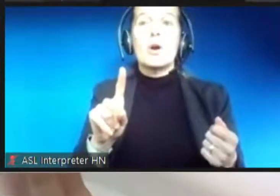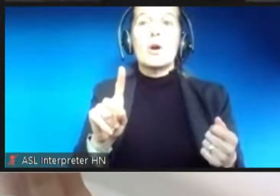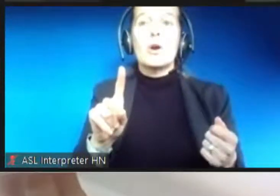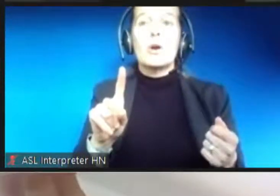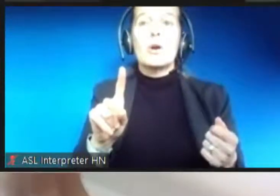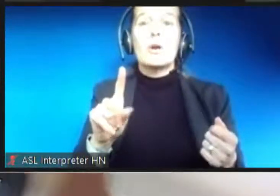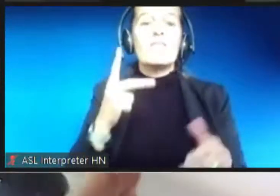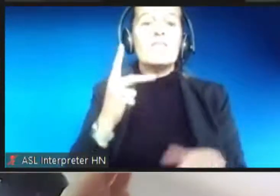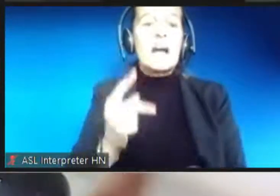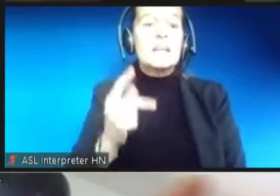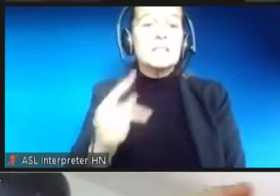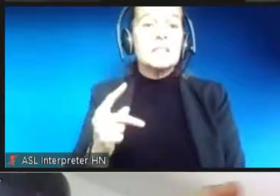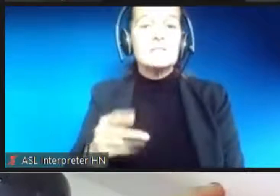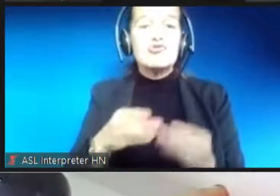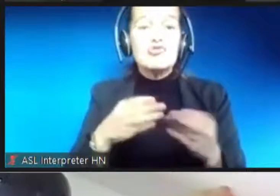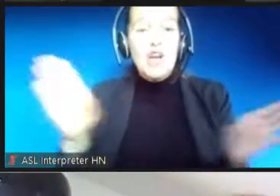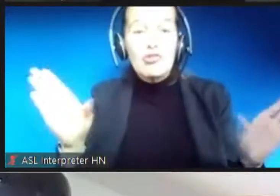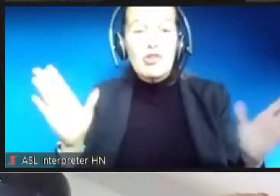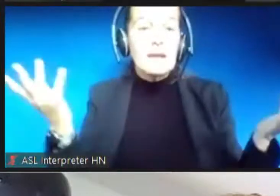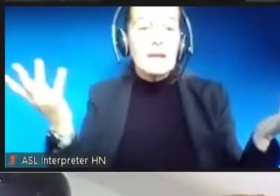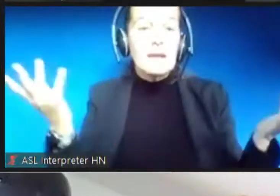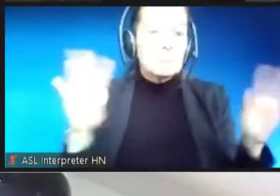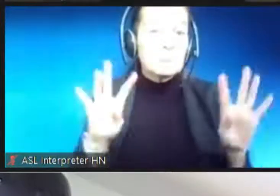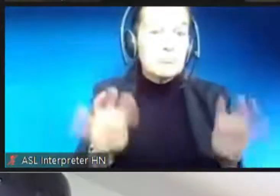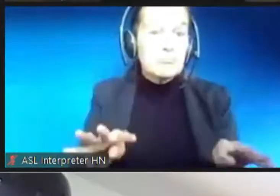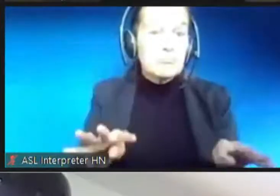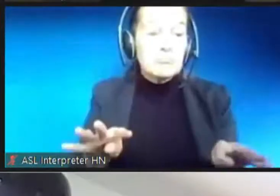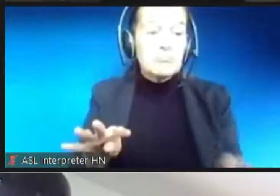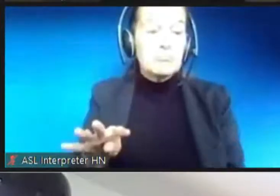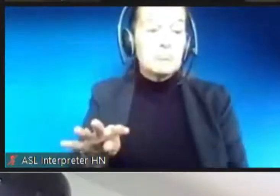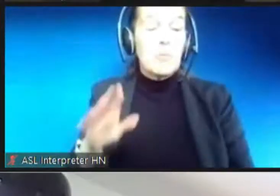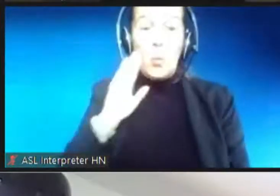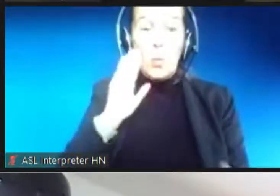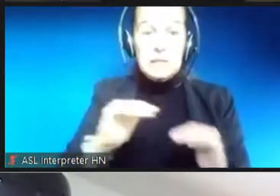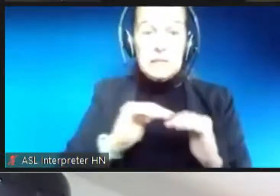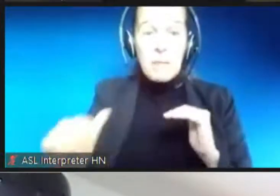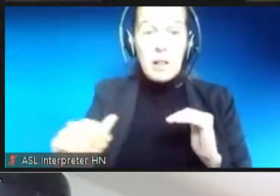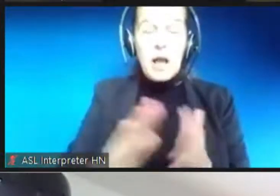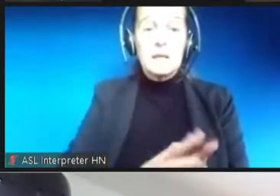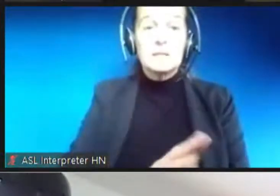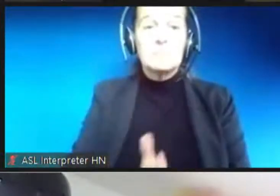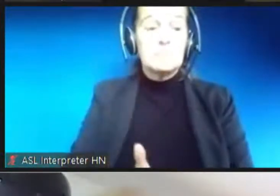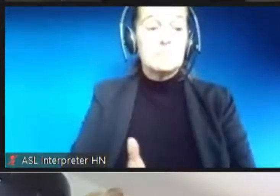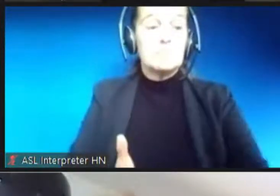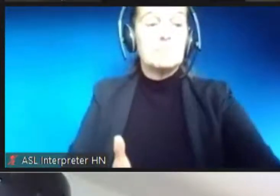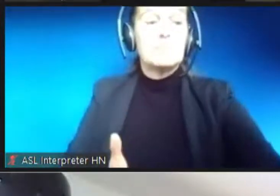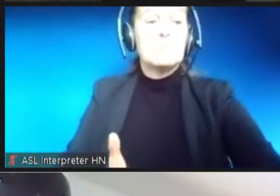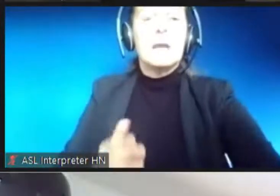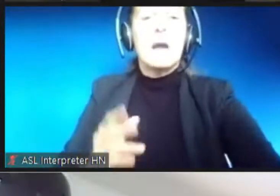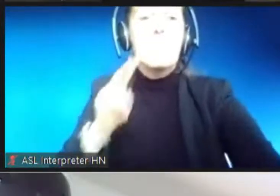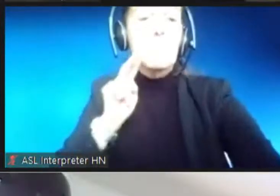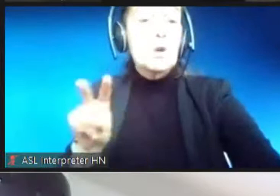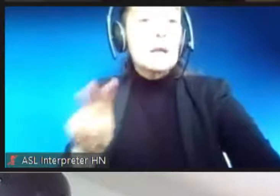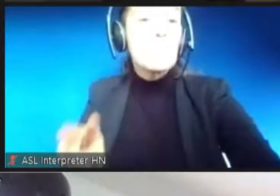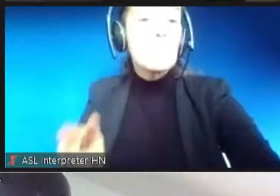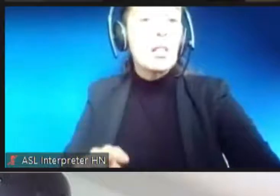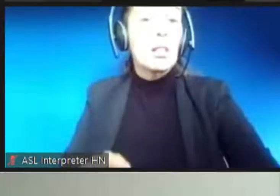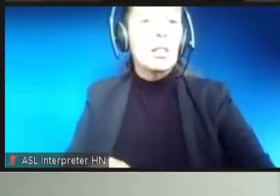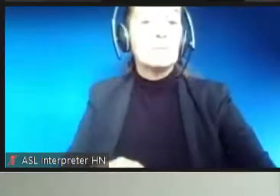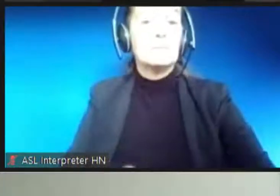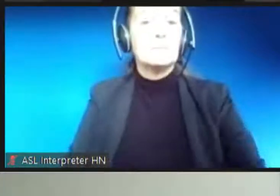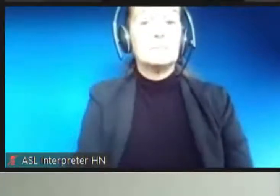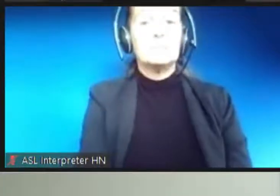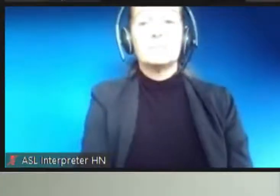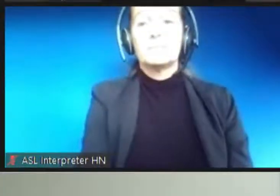vaccine supply generally, and is there any sign that it's going to stabilize and become predictable? Very